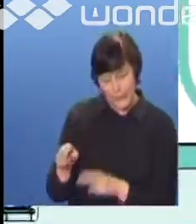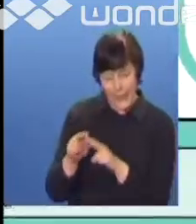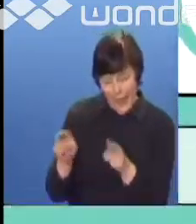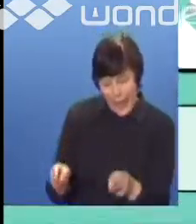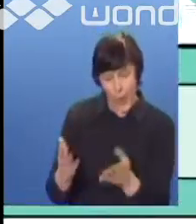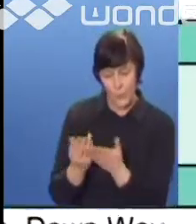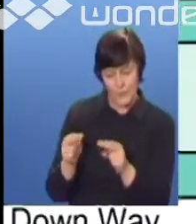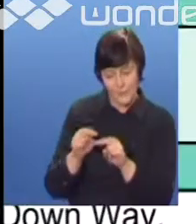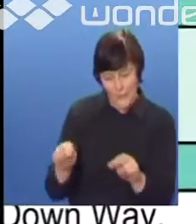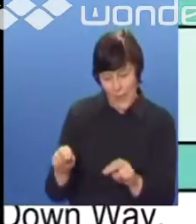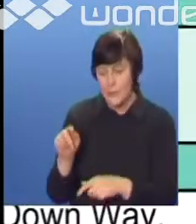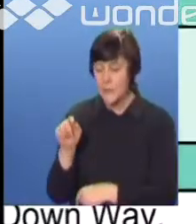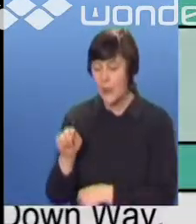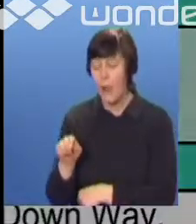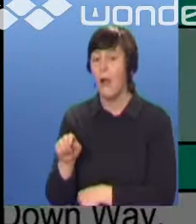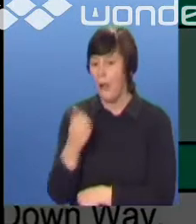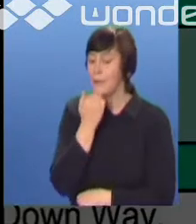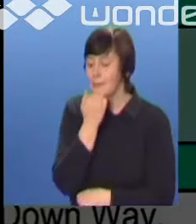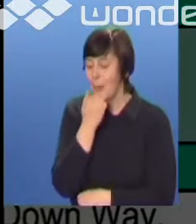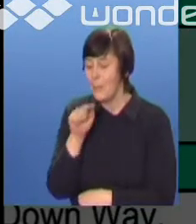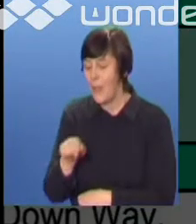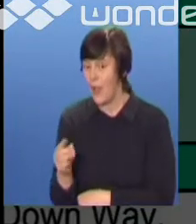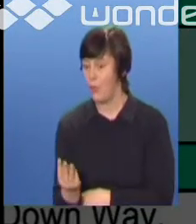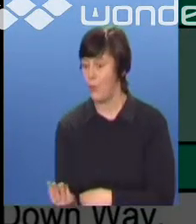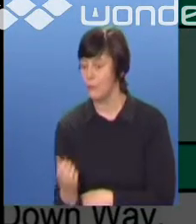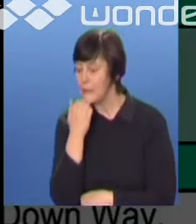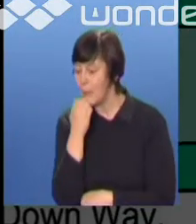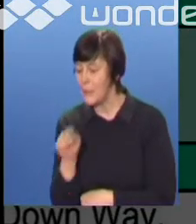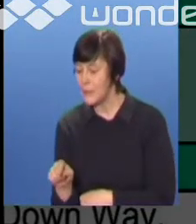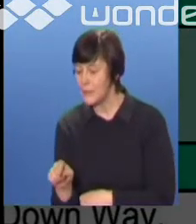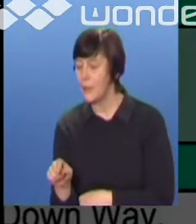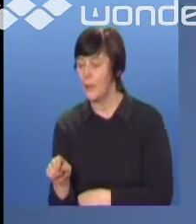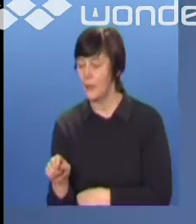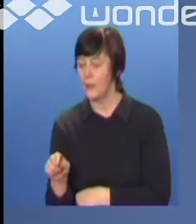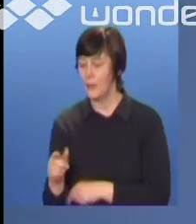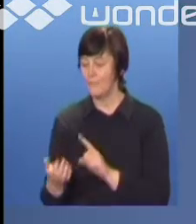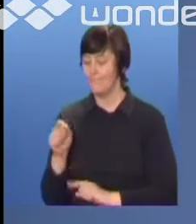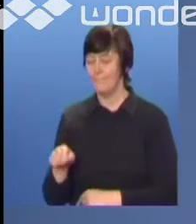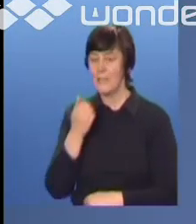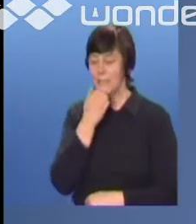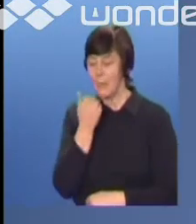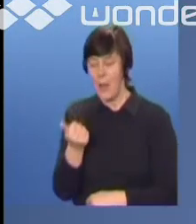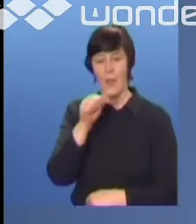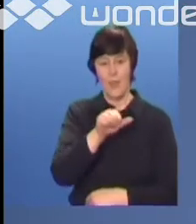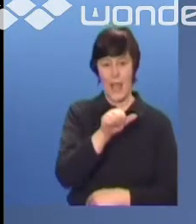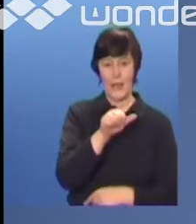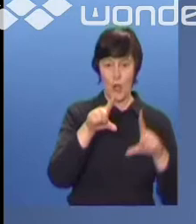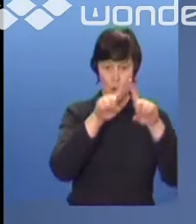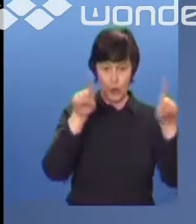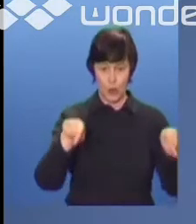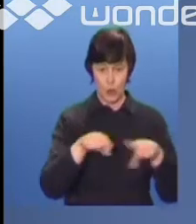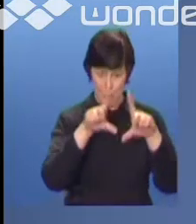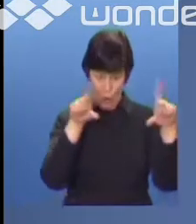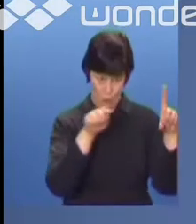in Locata Home has a 3-digit reference number with it. And all you have to do is identify the number of the property by putting